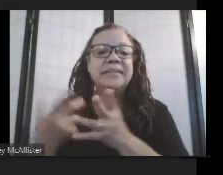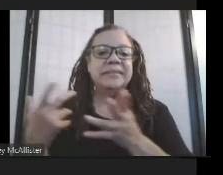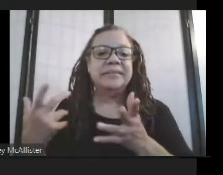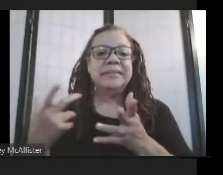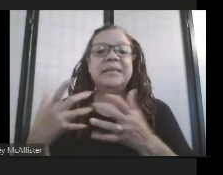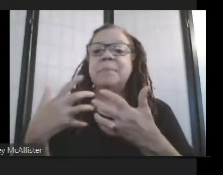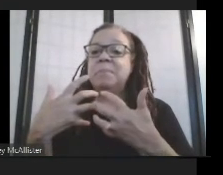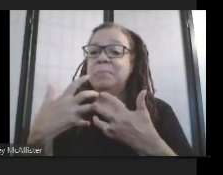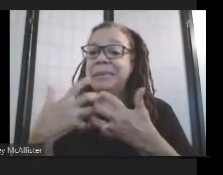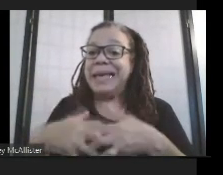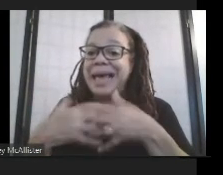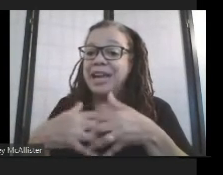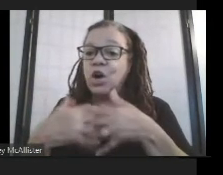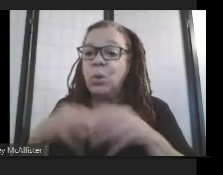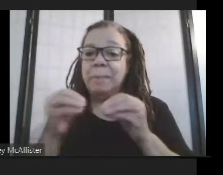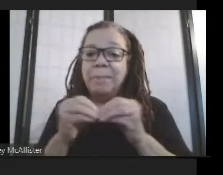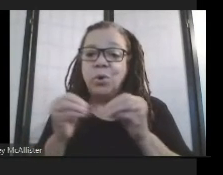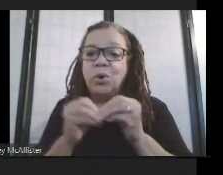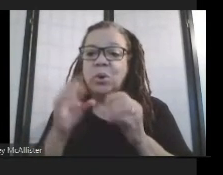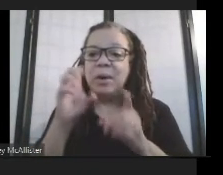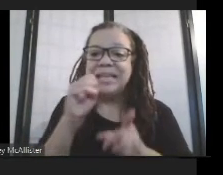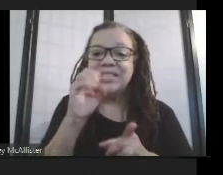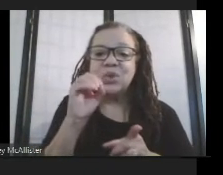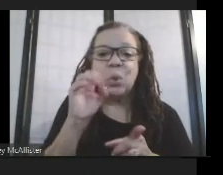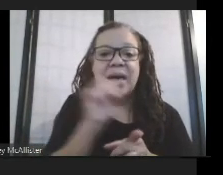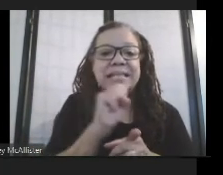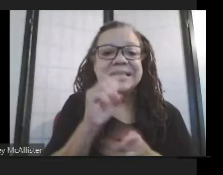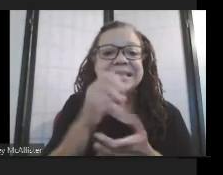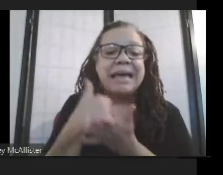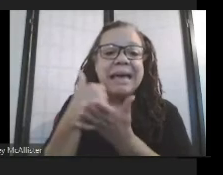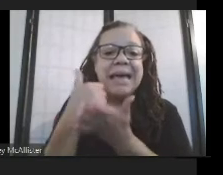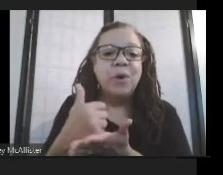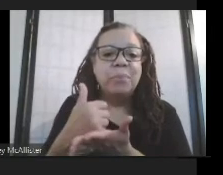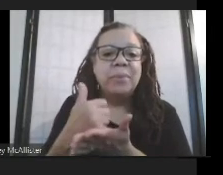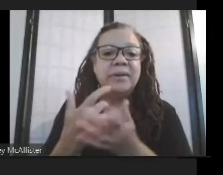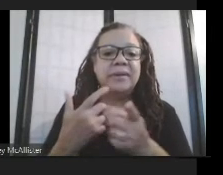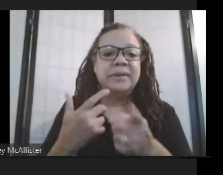that it is increasingly mechanical. So the little SOS, at the very